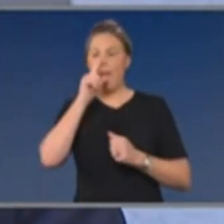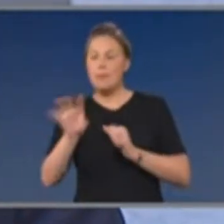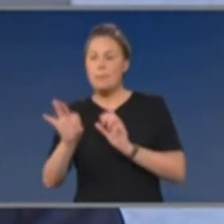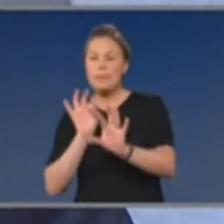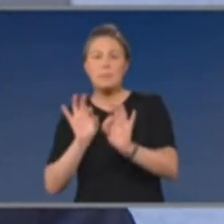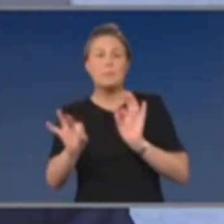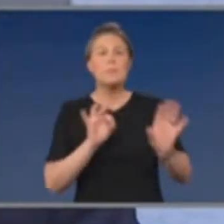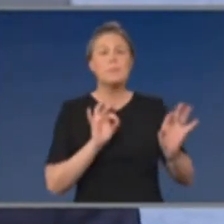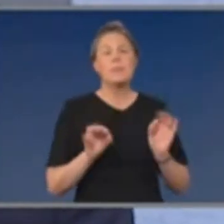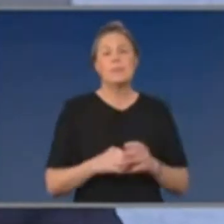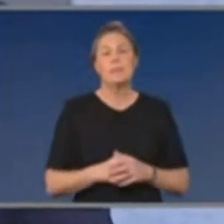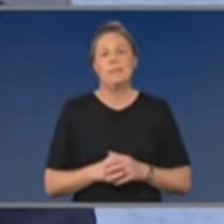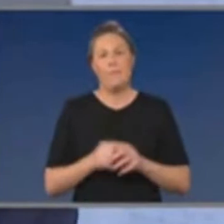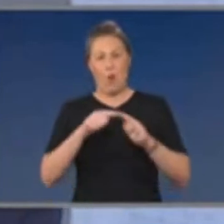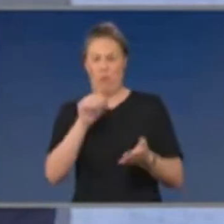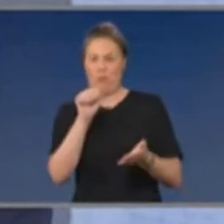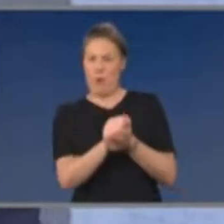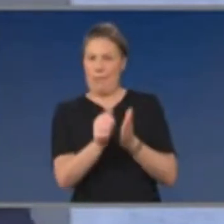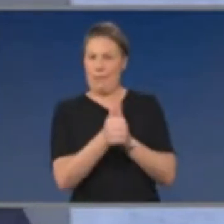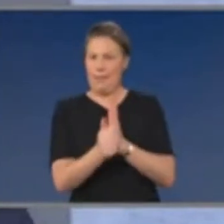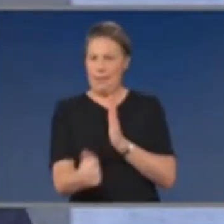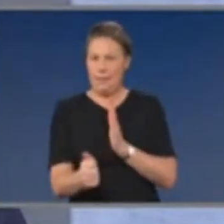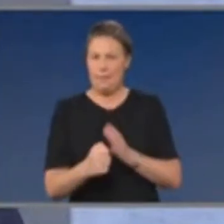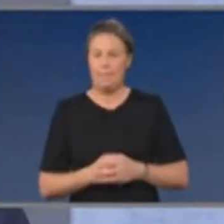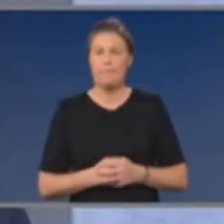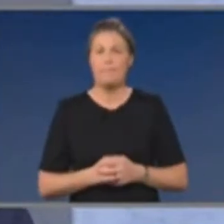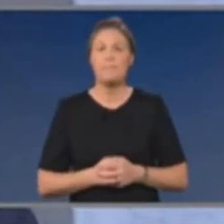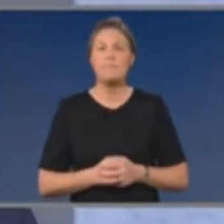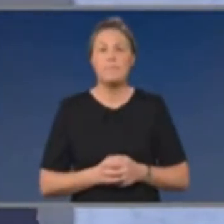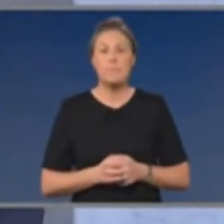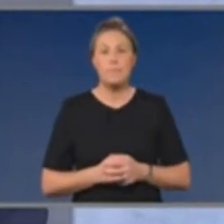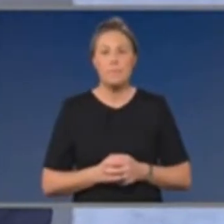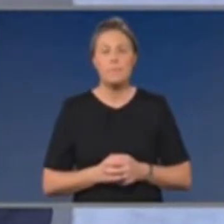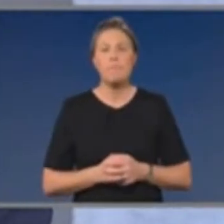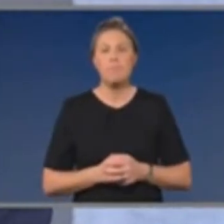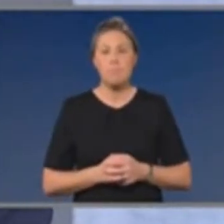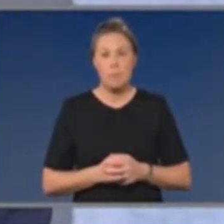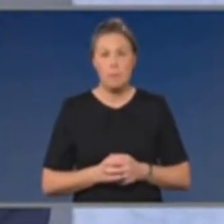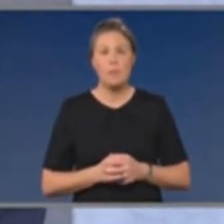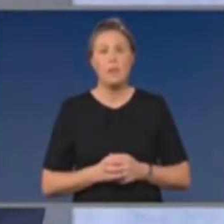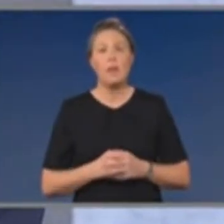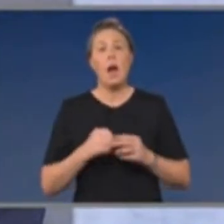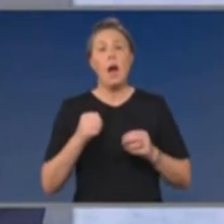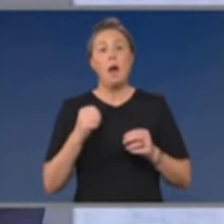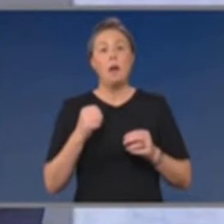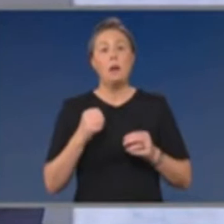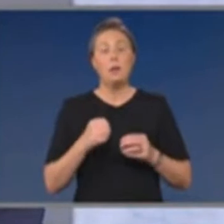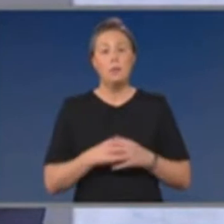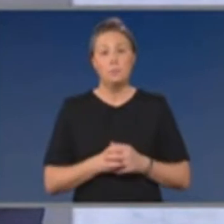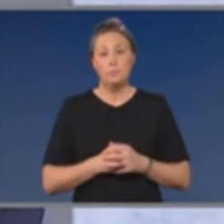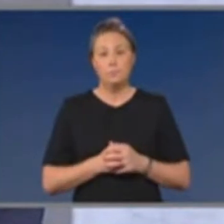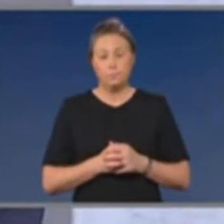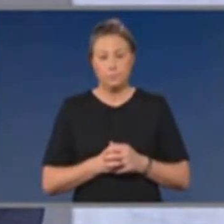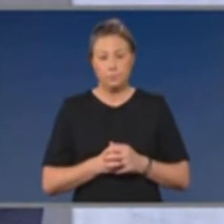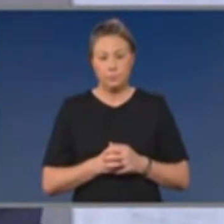people. It's worth pointing out that half of VET students are aged above 30. Half of those training